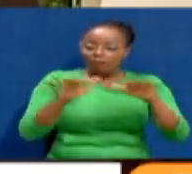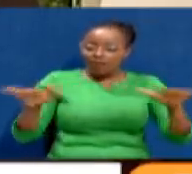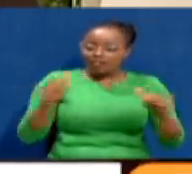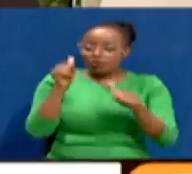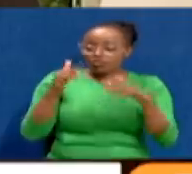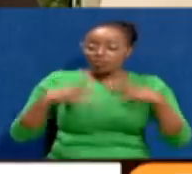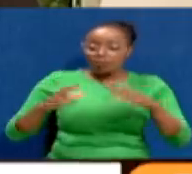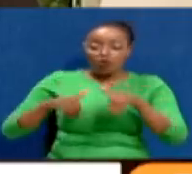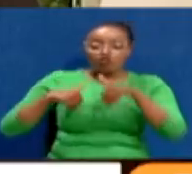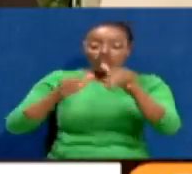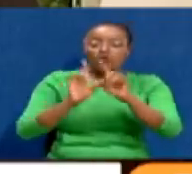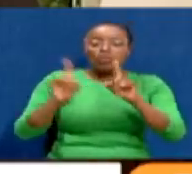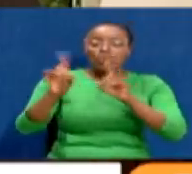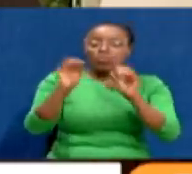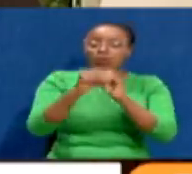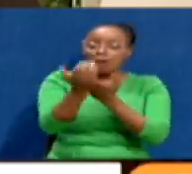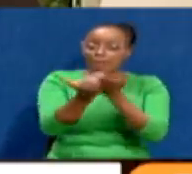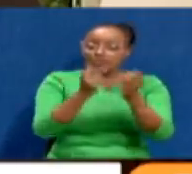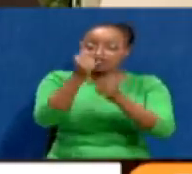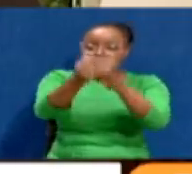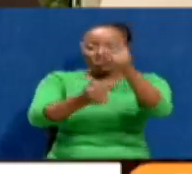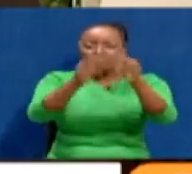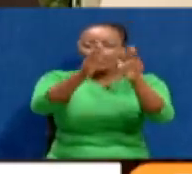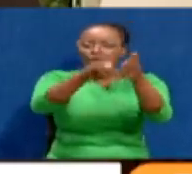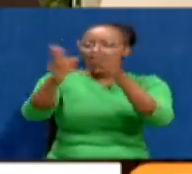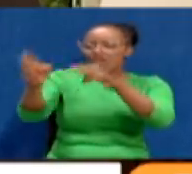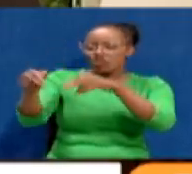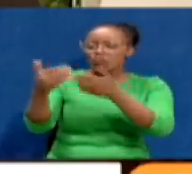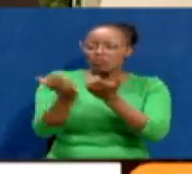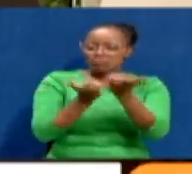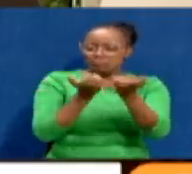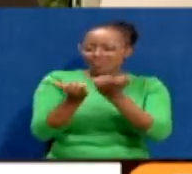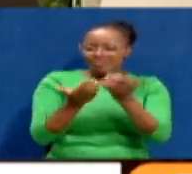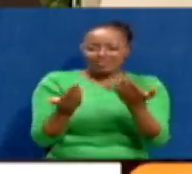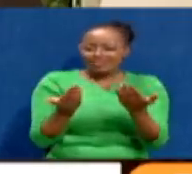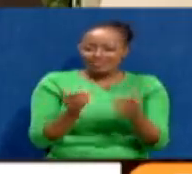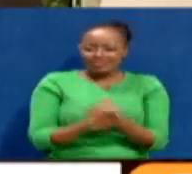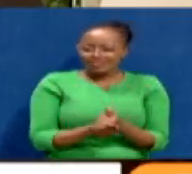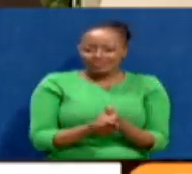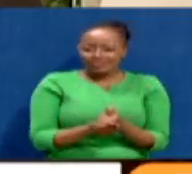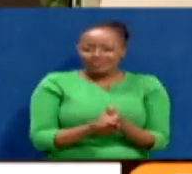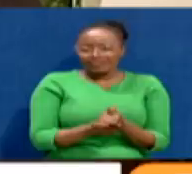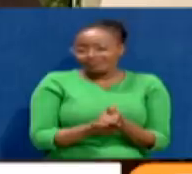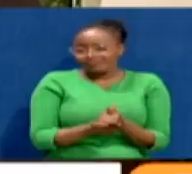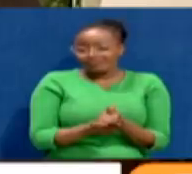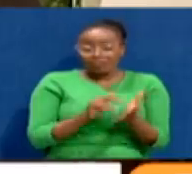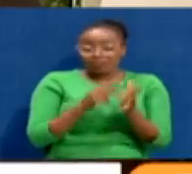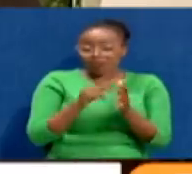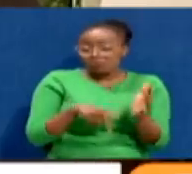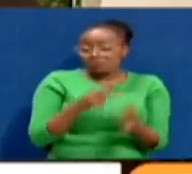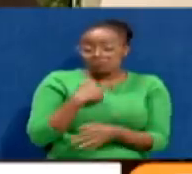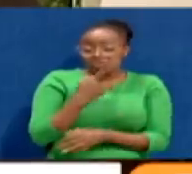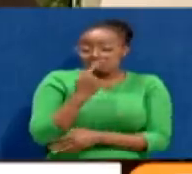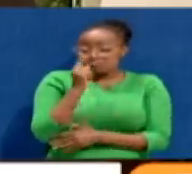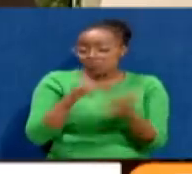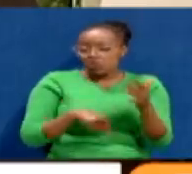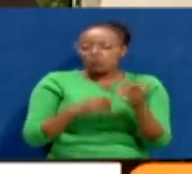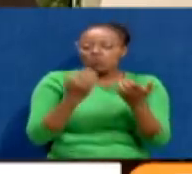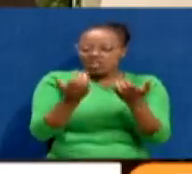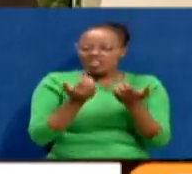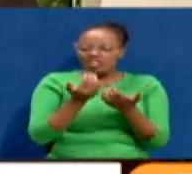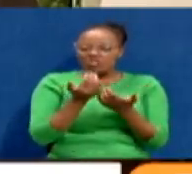were not social distancing and they were trading, going about their day-to-day business, Wahiga. And that's why I'm saying maybe we should be